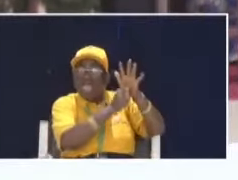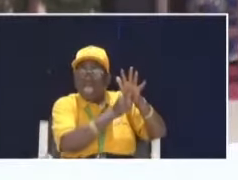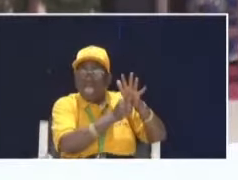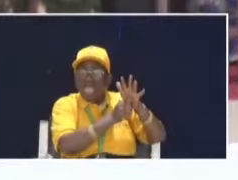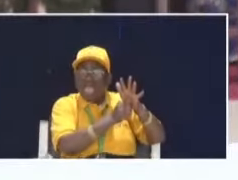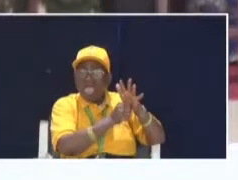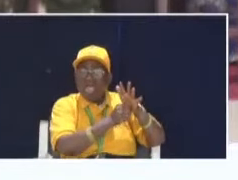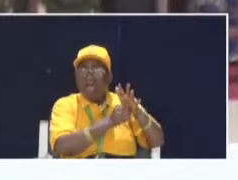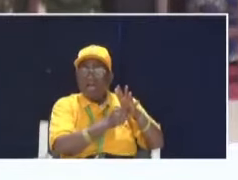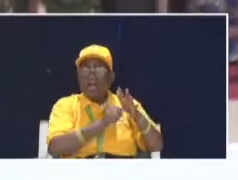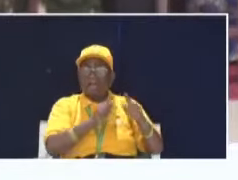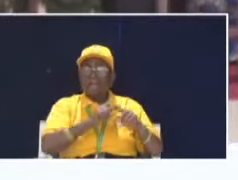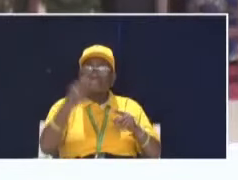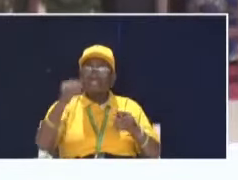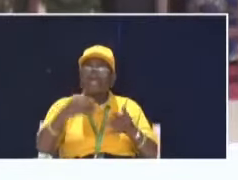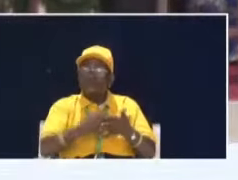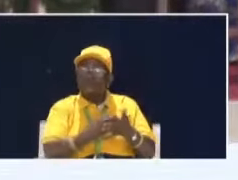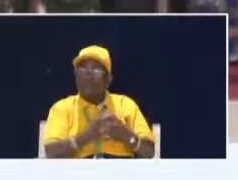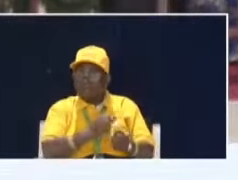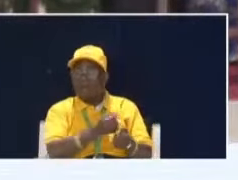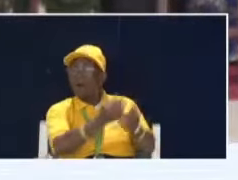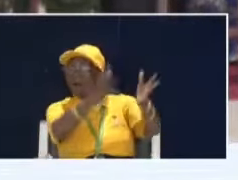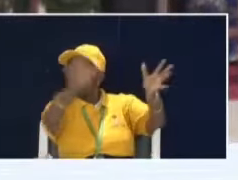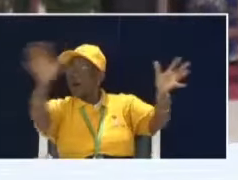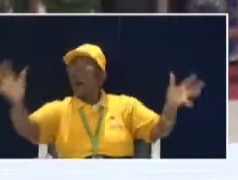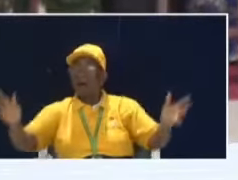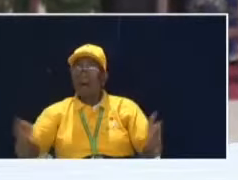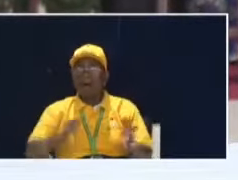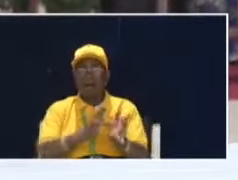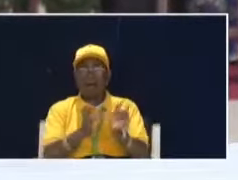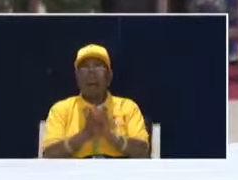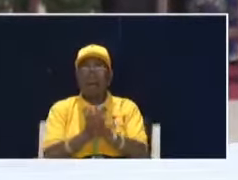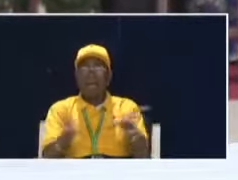but the news has spread. The Bible said